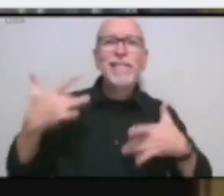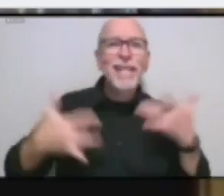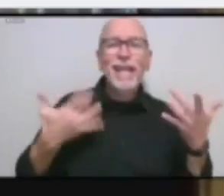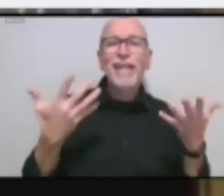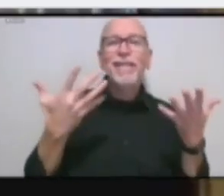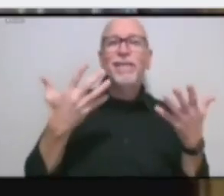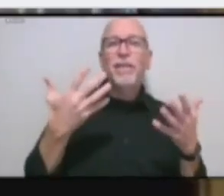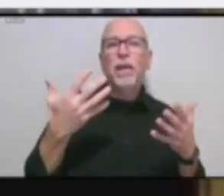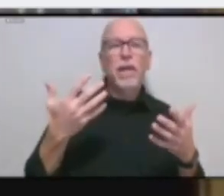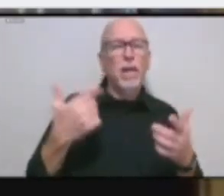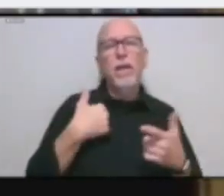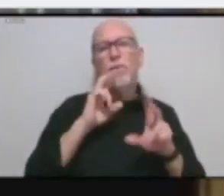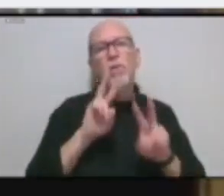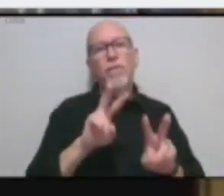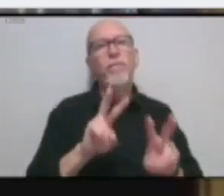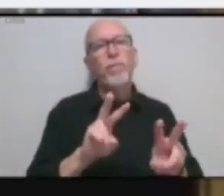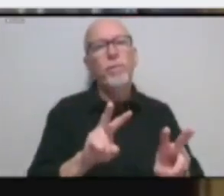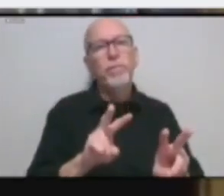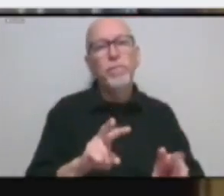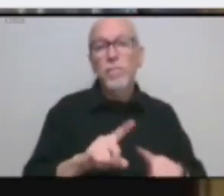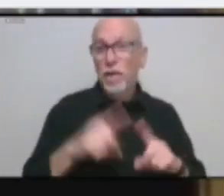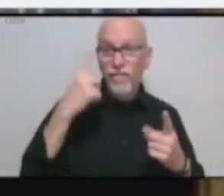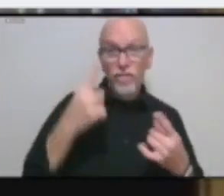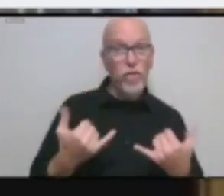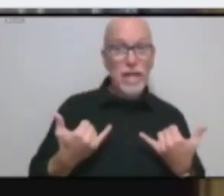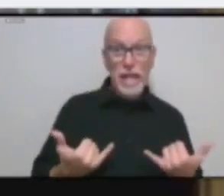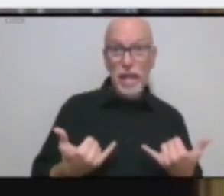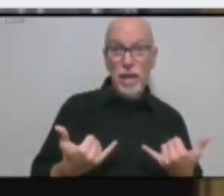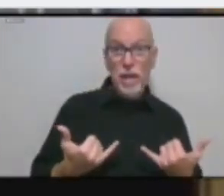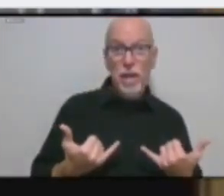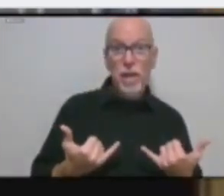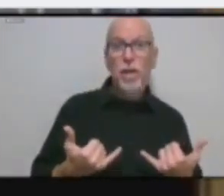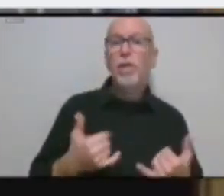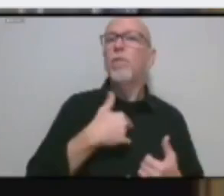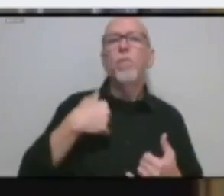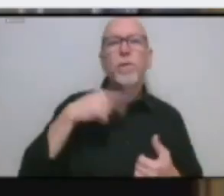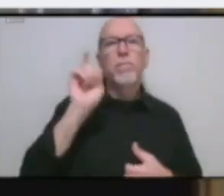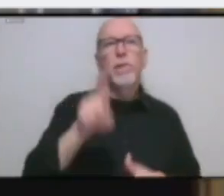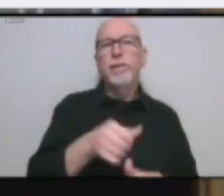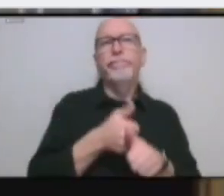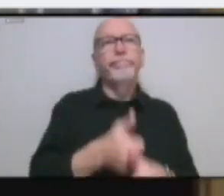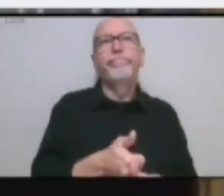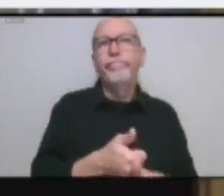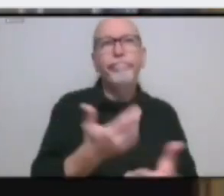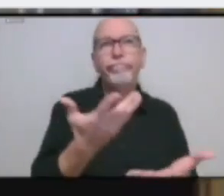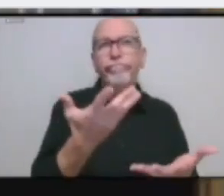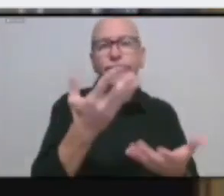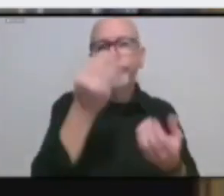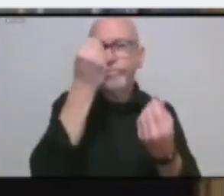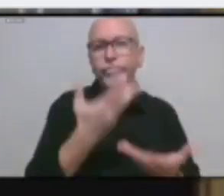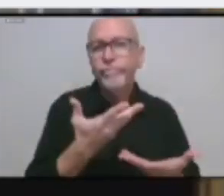that I look forward to that day. But until then, we have to be informed, and then we have to act on that information.